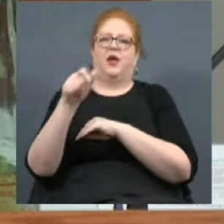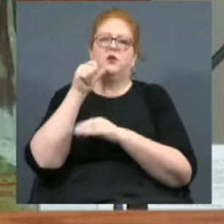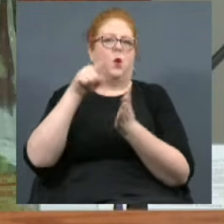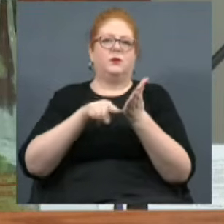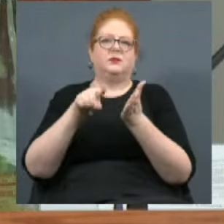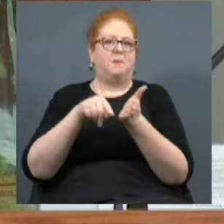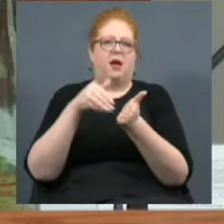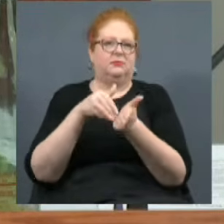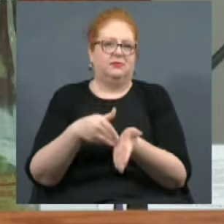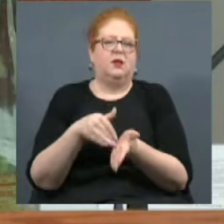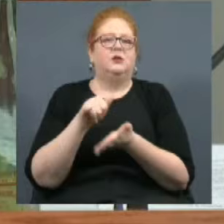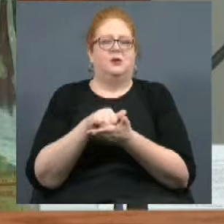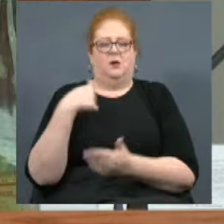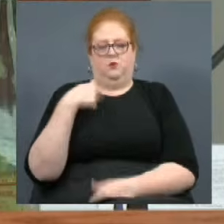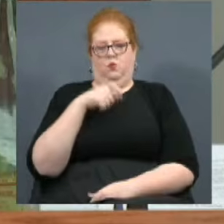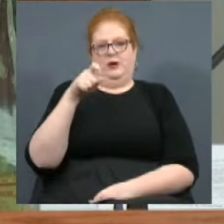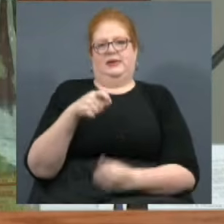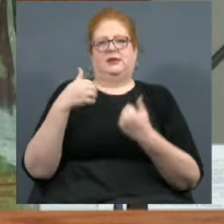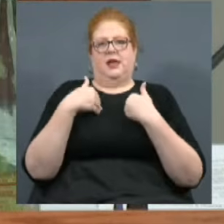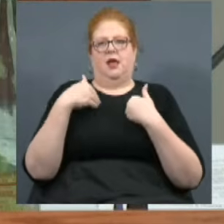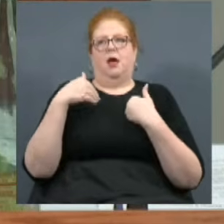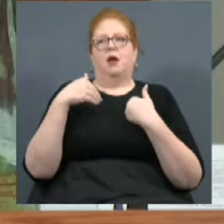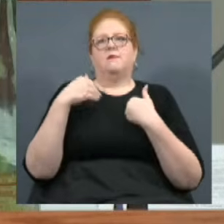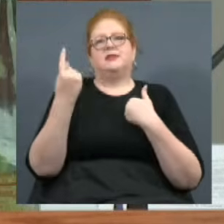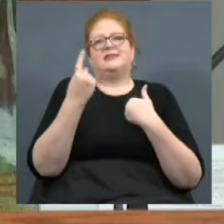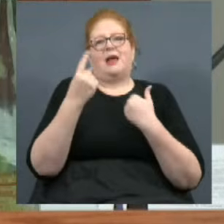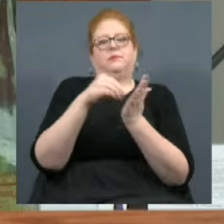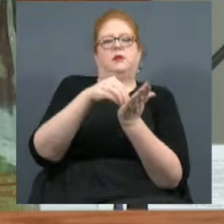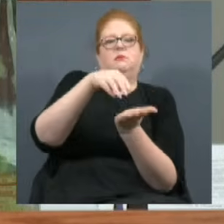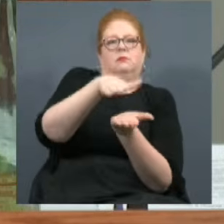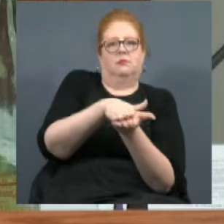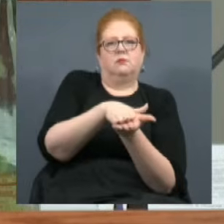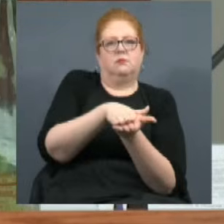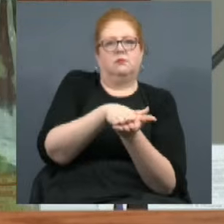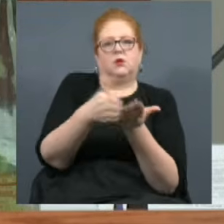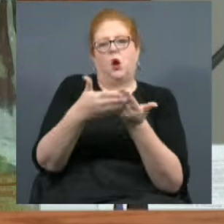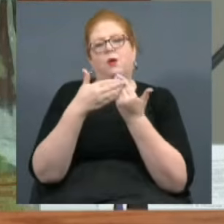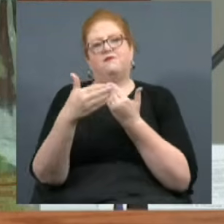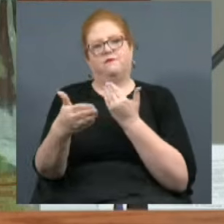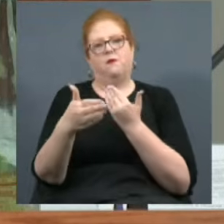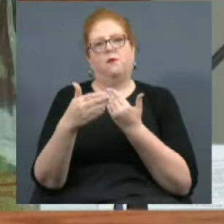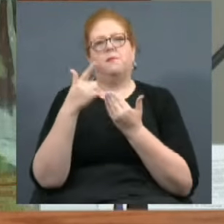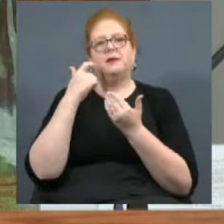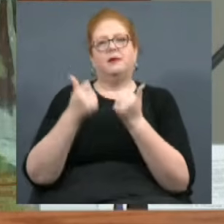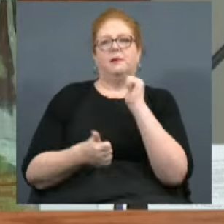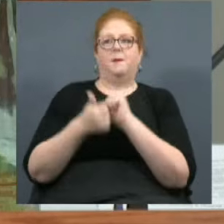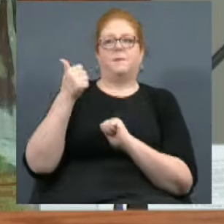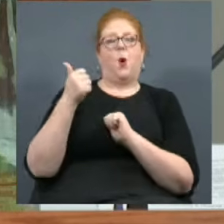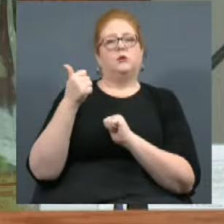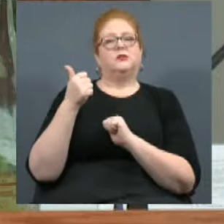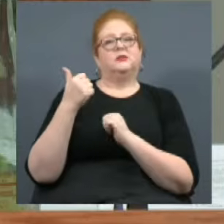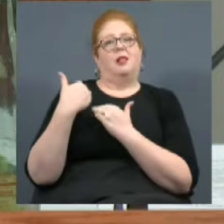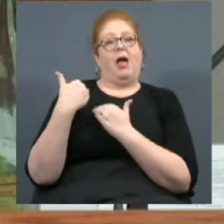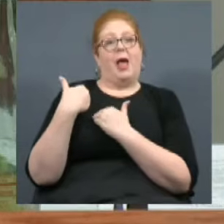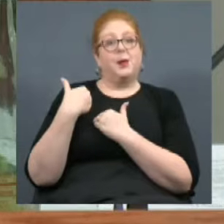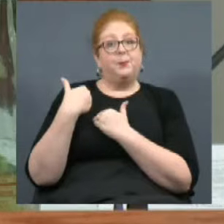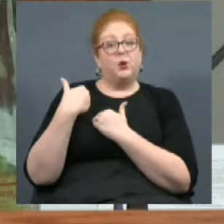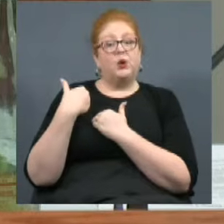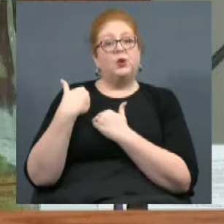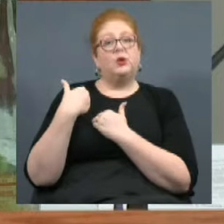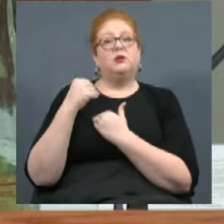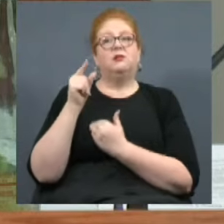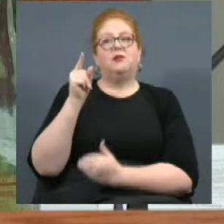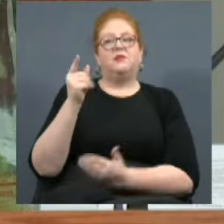So that's something I think we've got to address going forward. They seem to be the most liable. They would probably do it if we